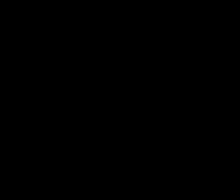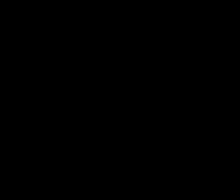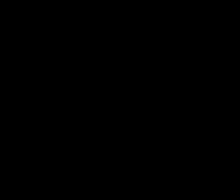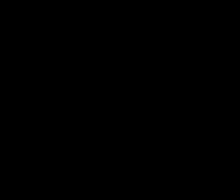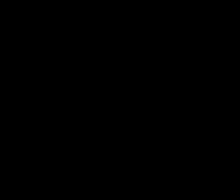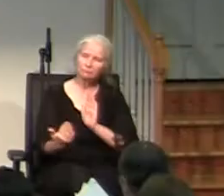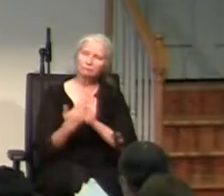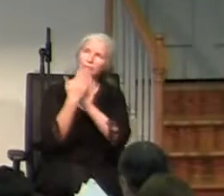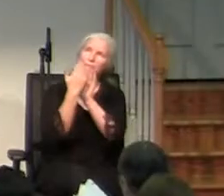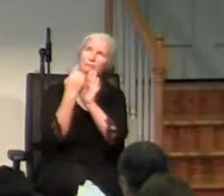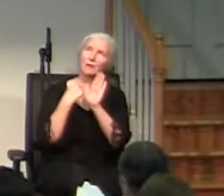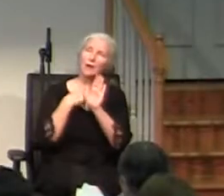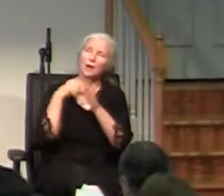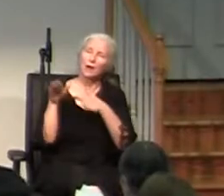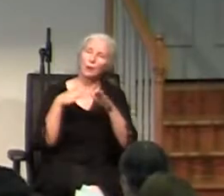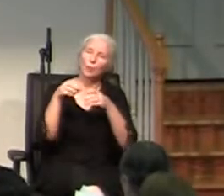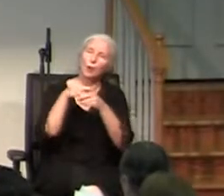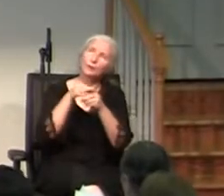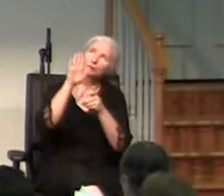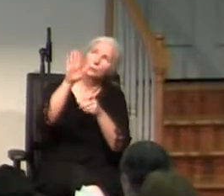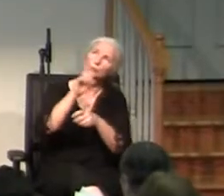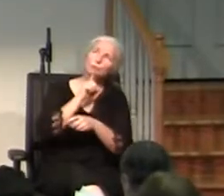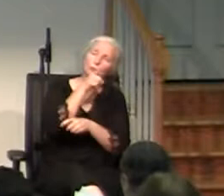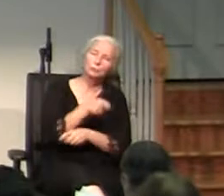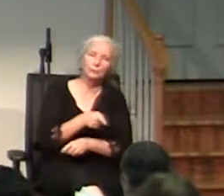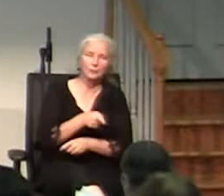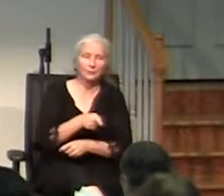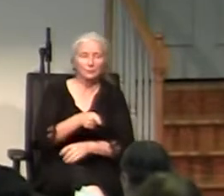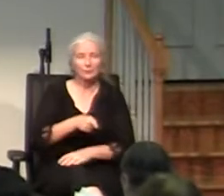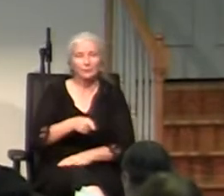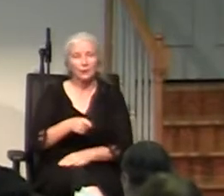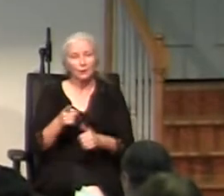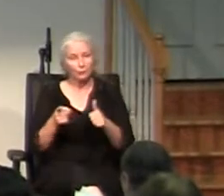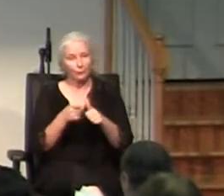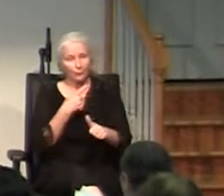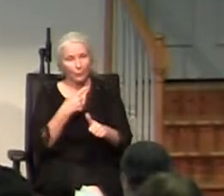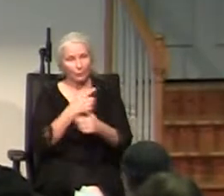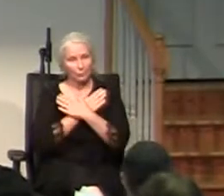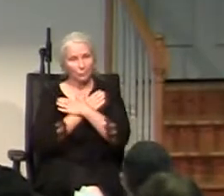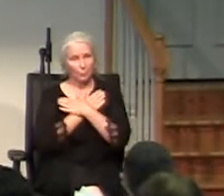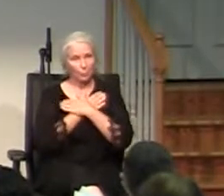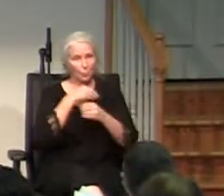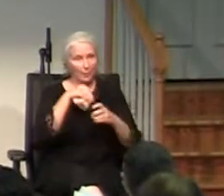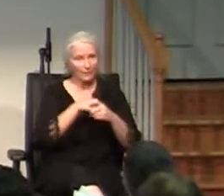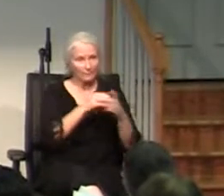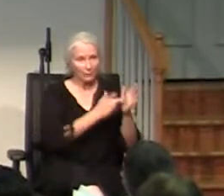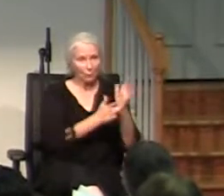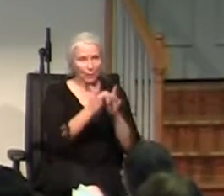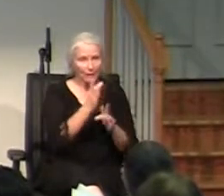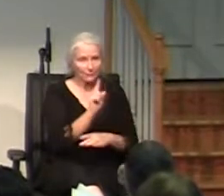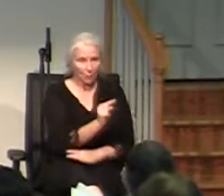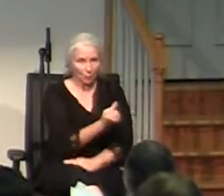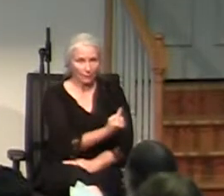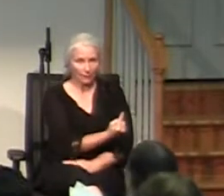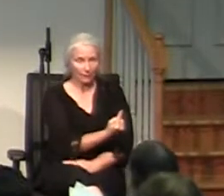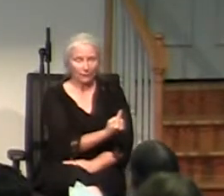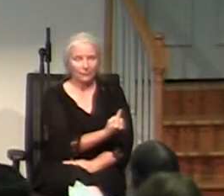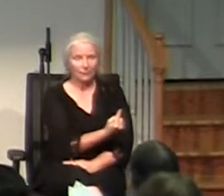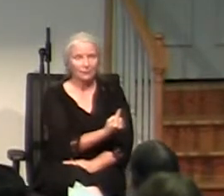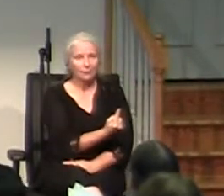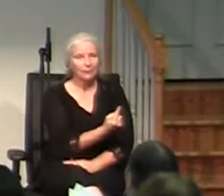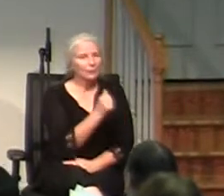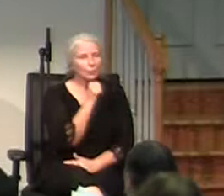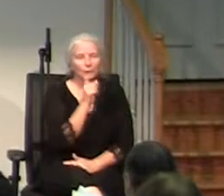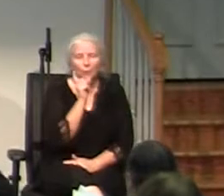truth. So if a person is resting in Christ alone, we have no reason to forgive, to fear in the